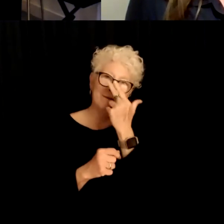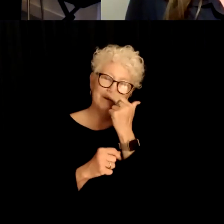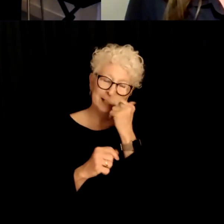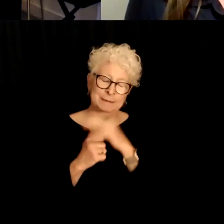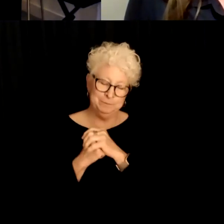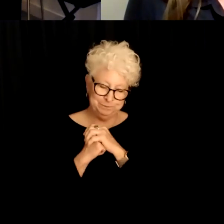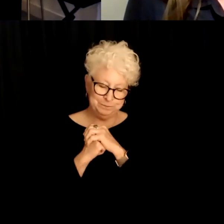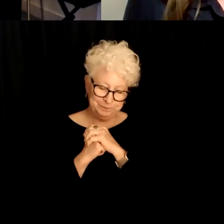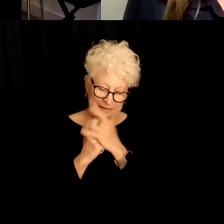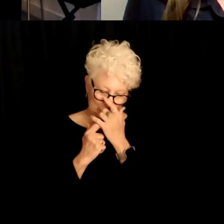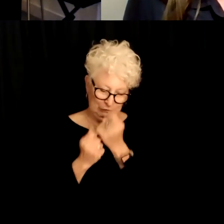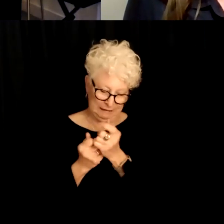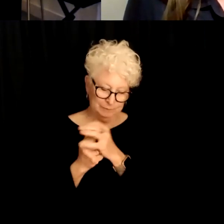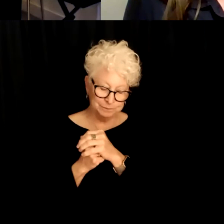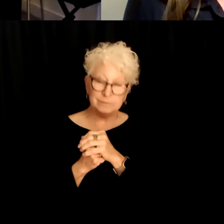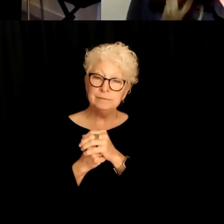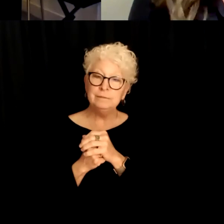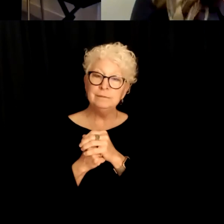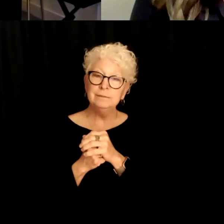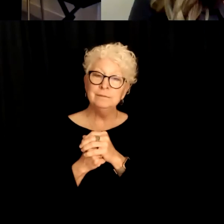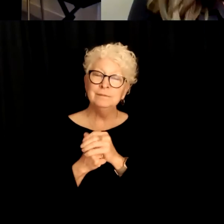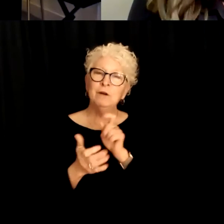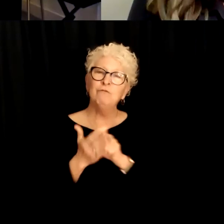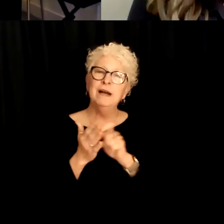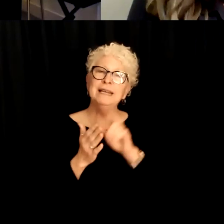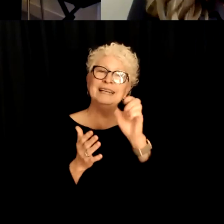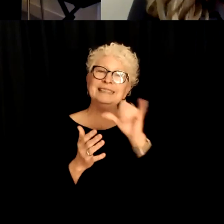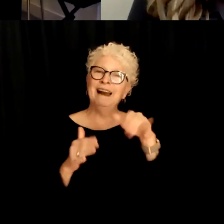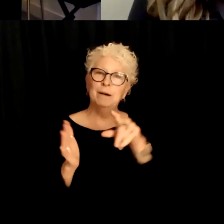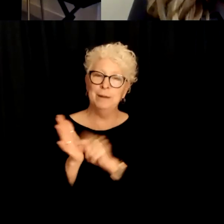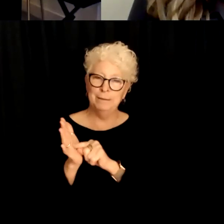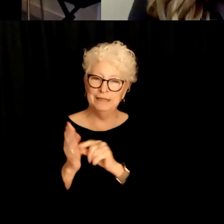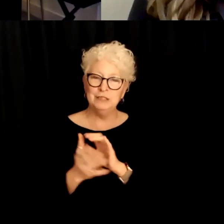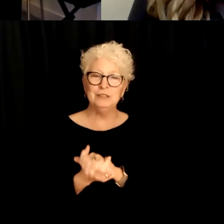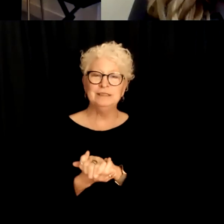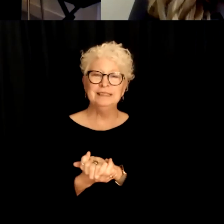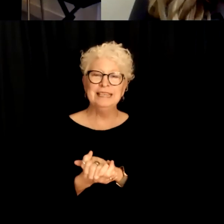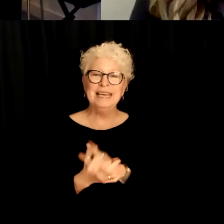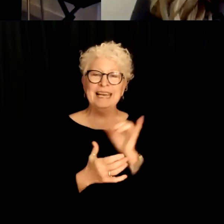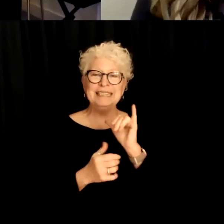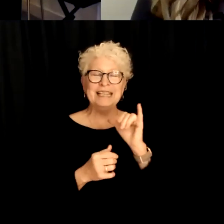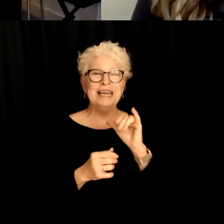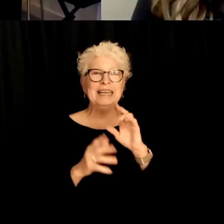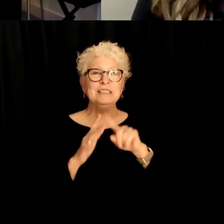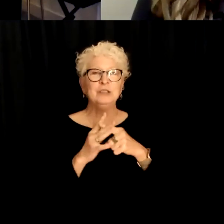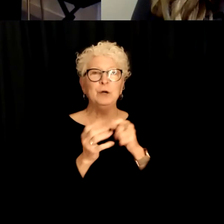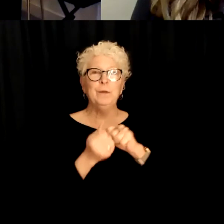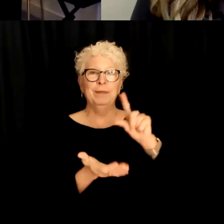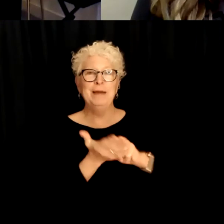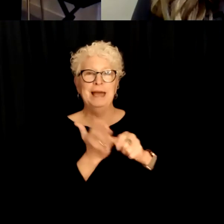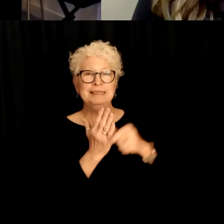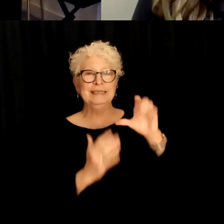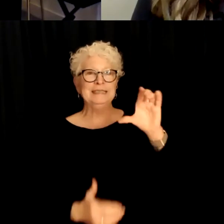this is actually an essay I started writing, never published. It was a little bit like, imagine this shining city on the hill. And it was like, this is what happens when you